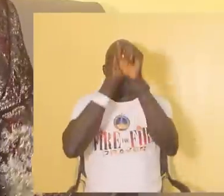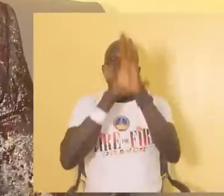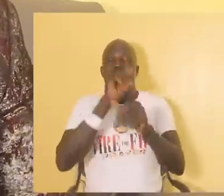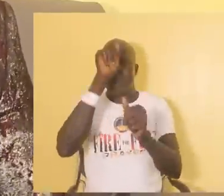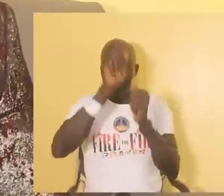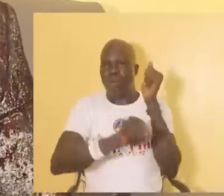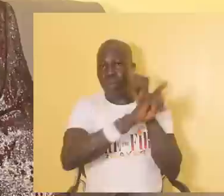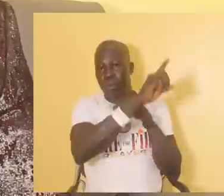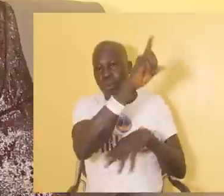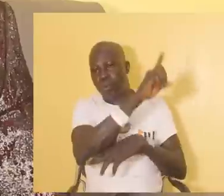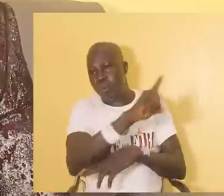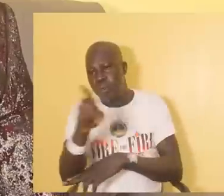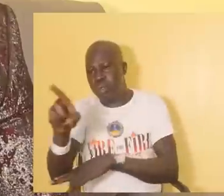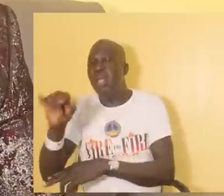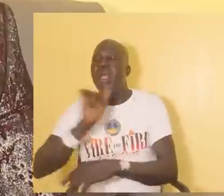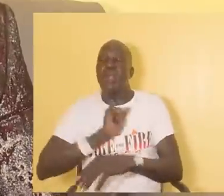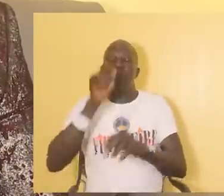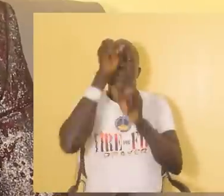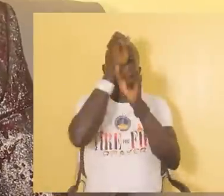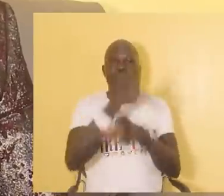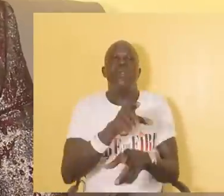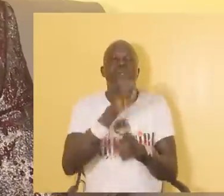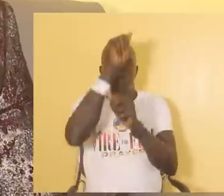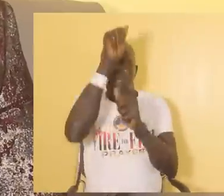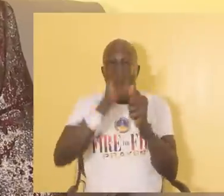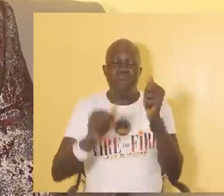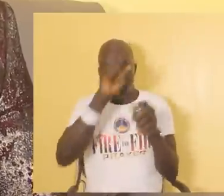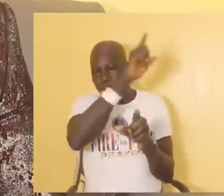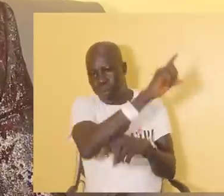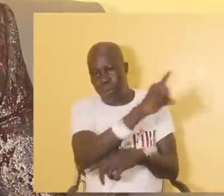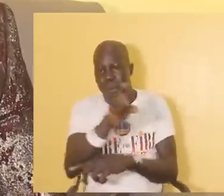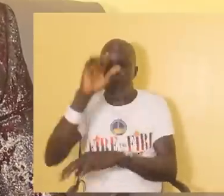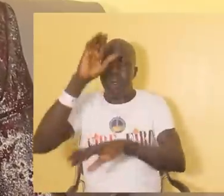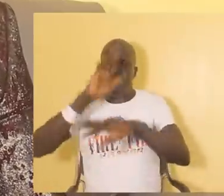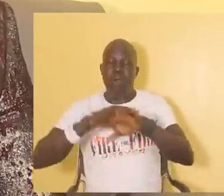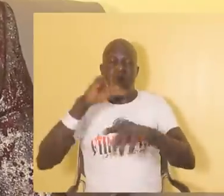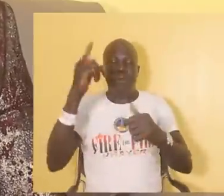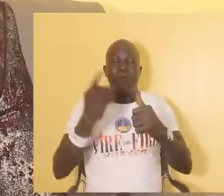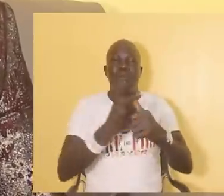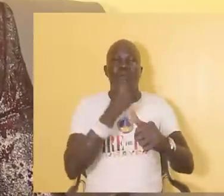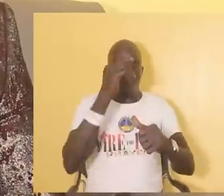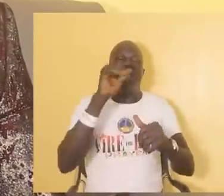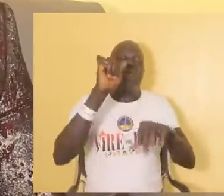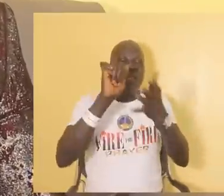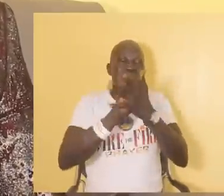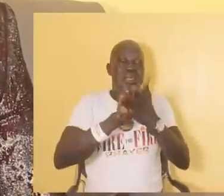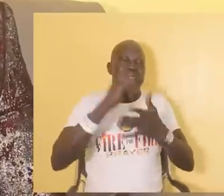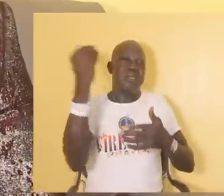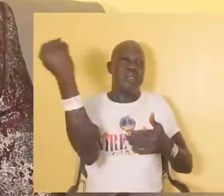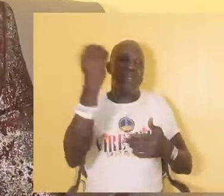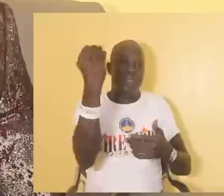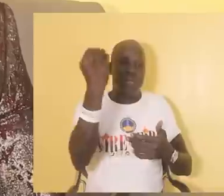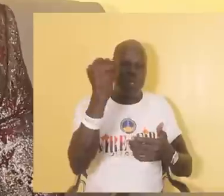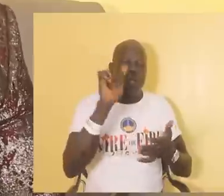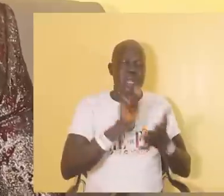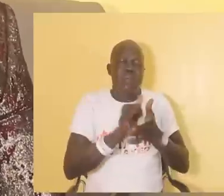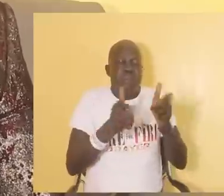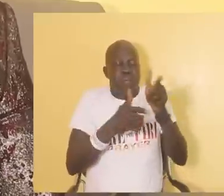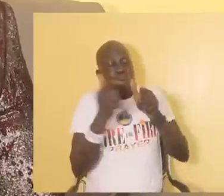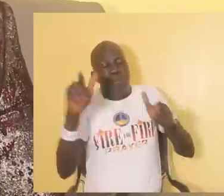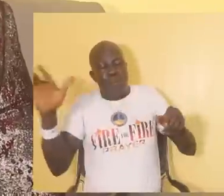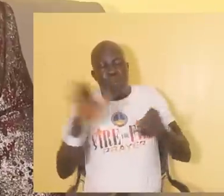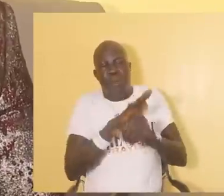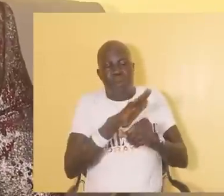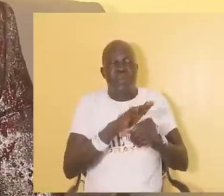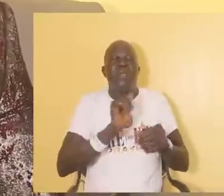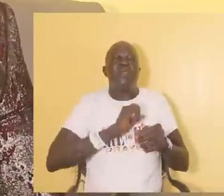want to bless everybody ben mo fe sure gbogbo eniyan yes I want to bless everyone eh to ba wa di on the one on the first iyen no just Saturday mo ma ni agba